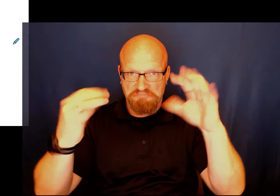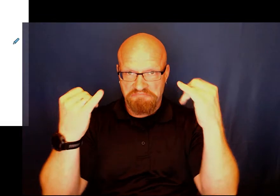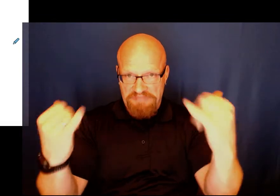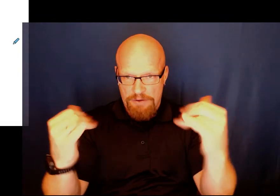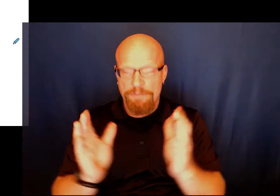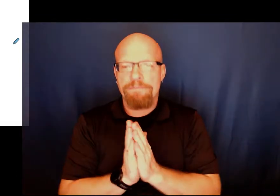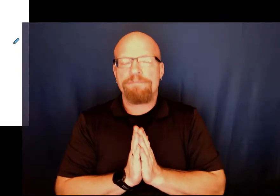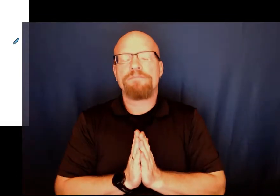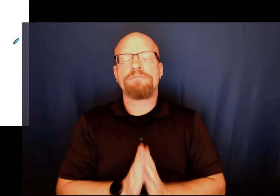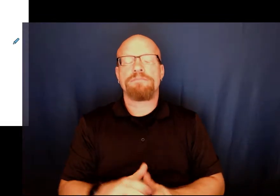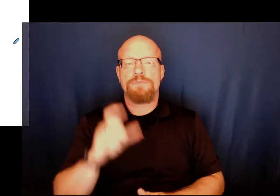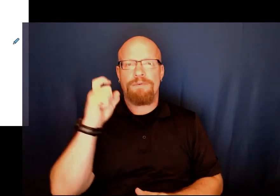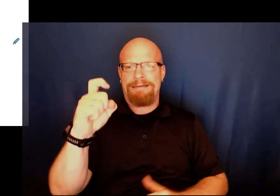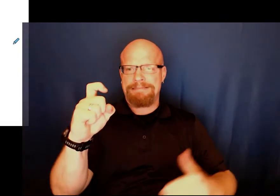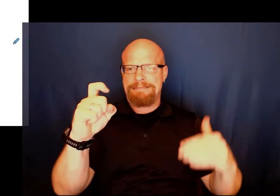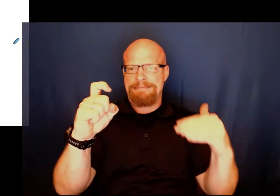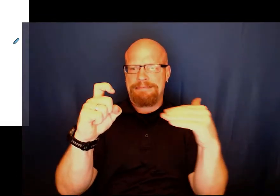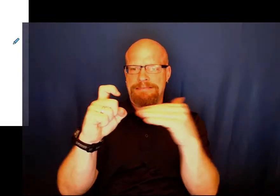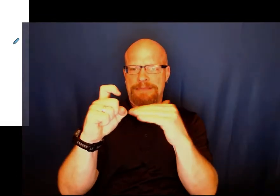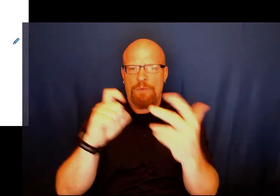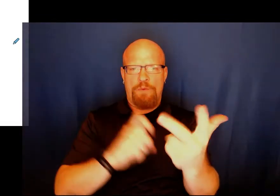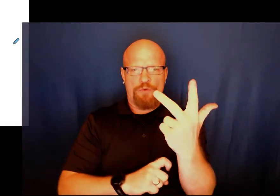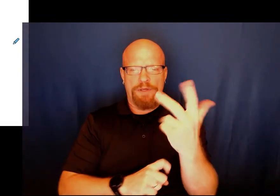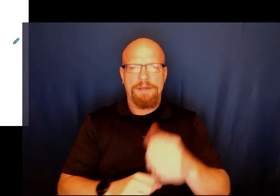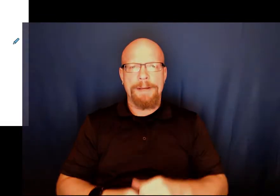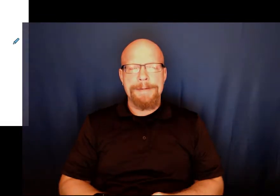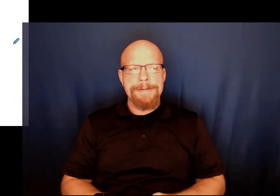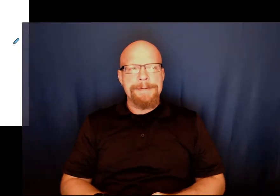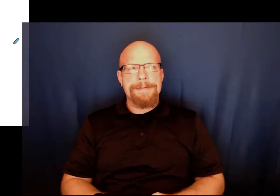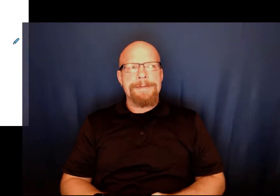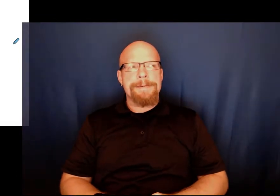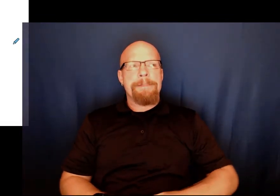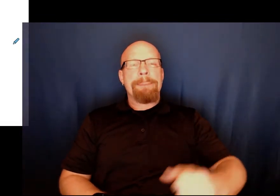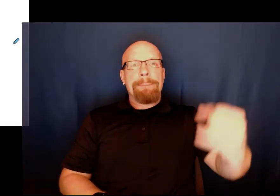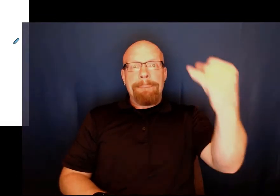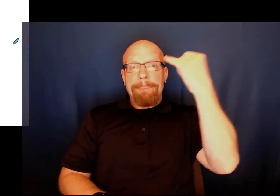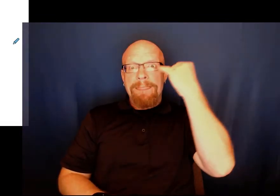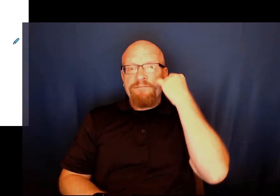happens, it's not a function. So the first example is x equals 3.